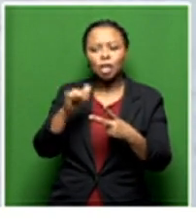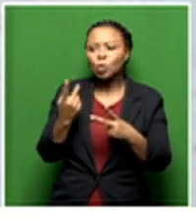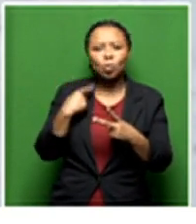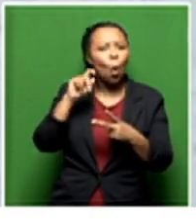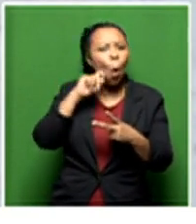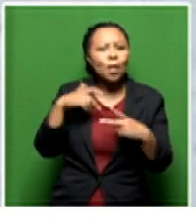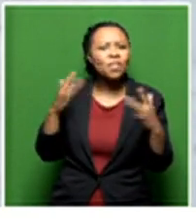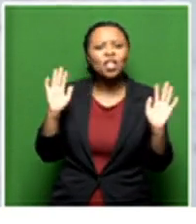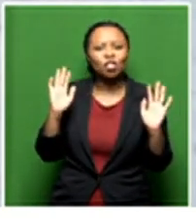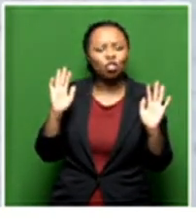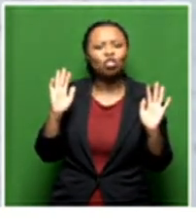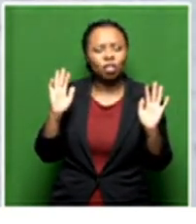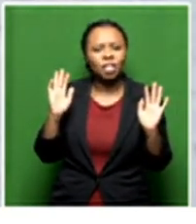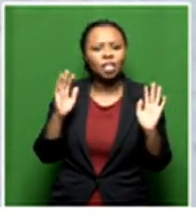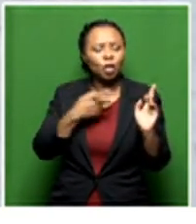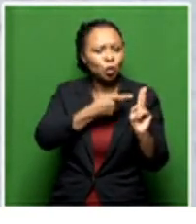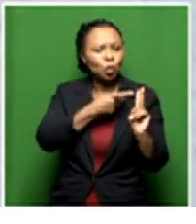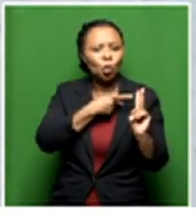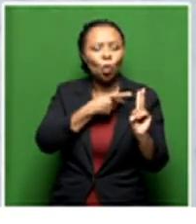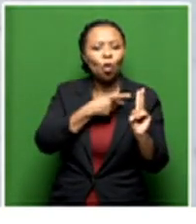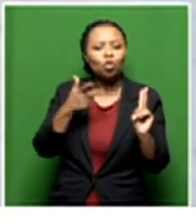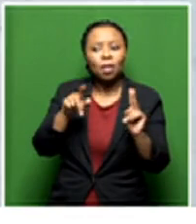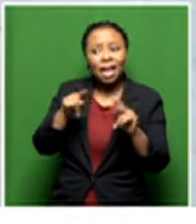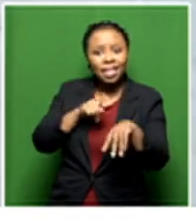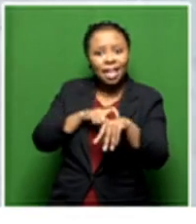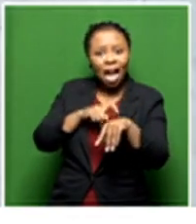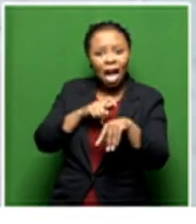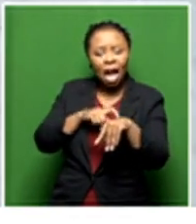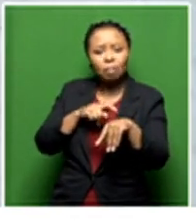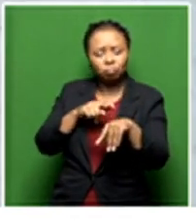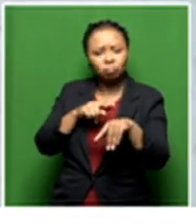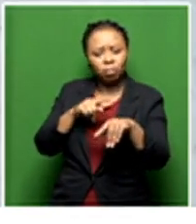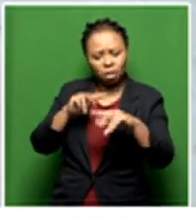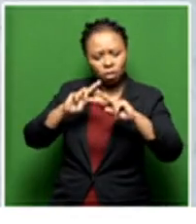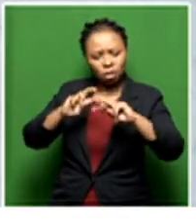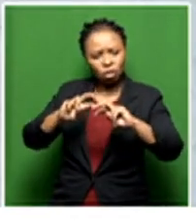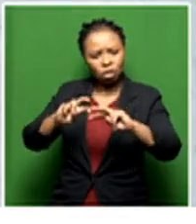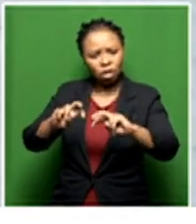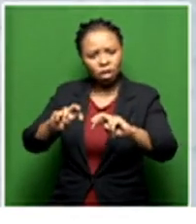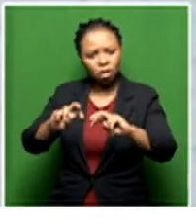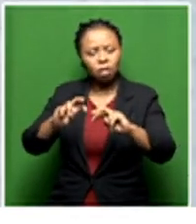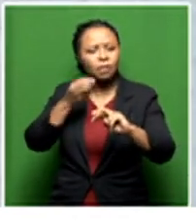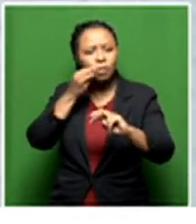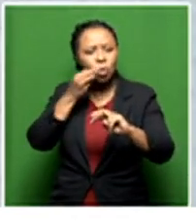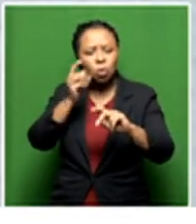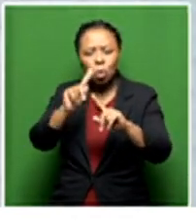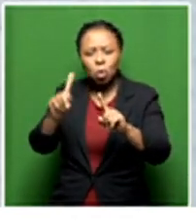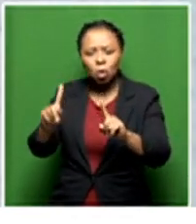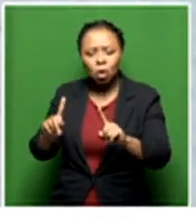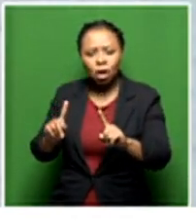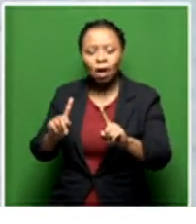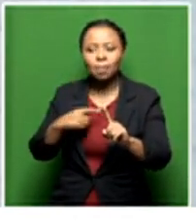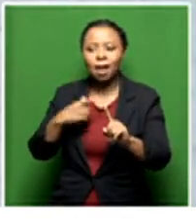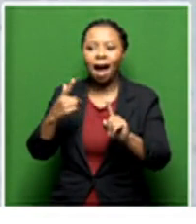old. But through just that period of doing the research on the food, I started